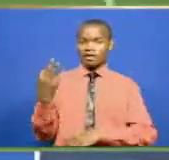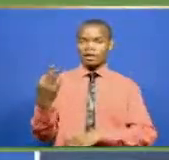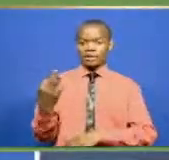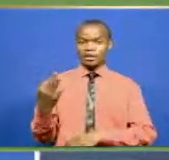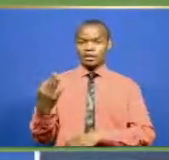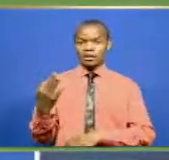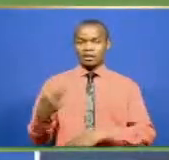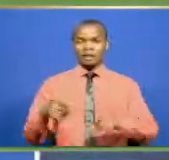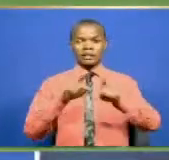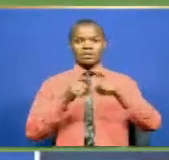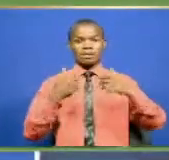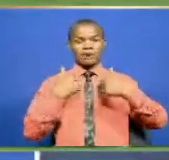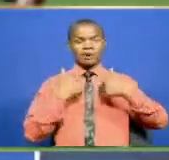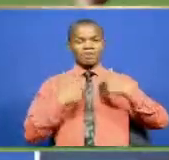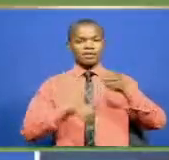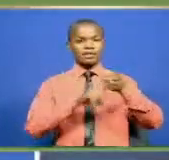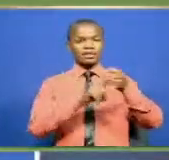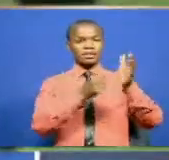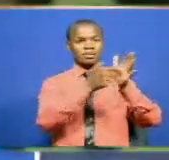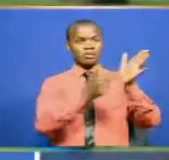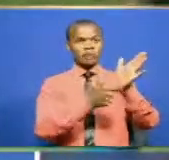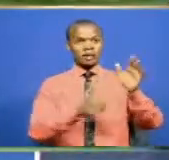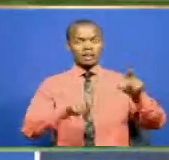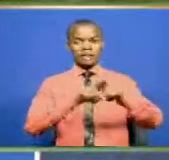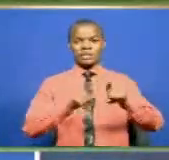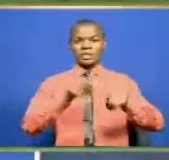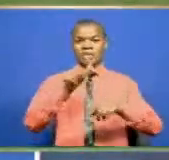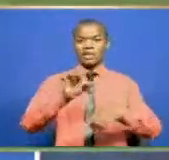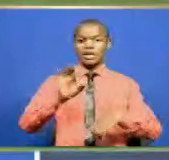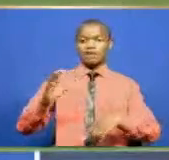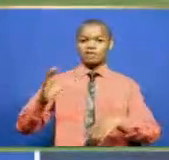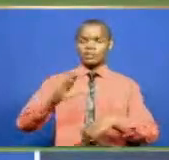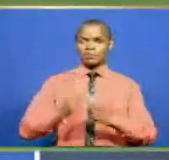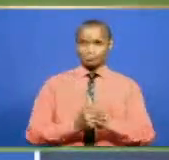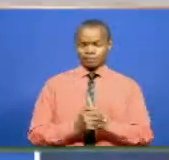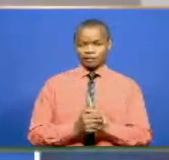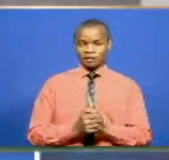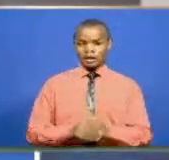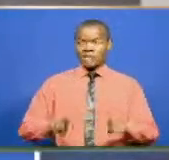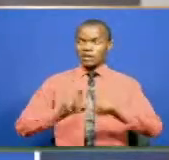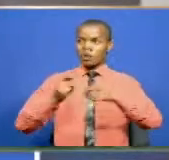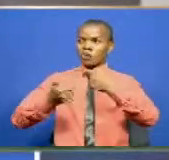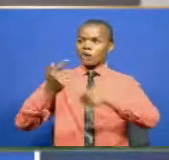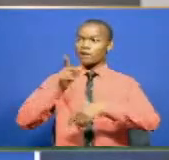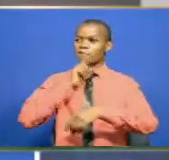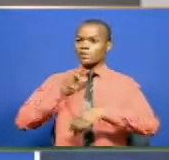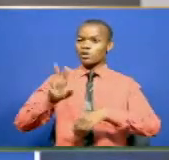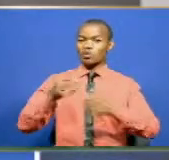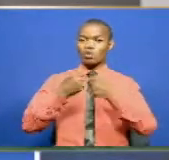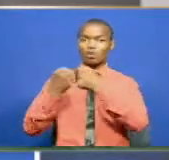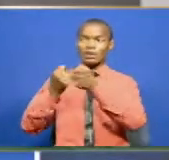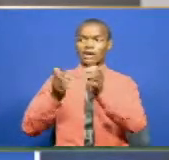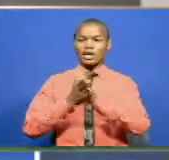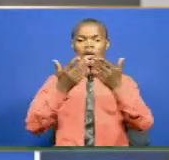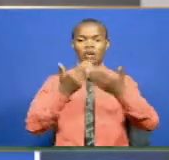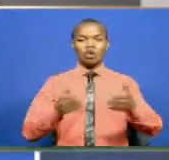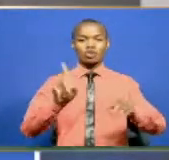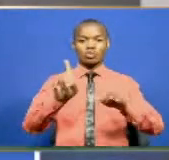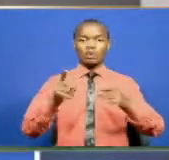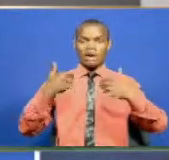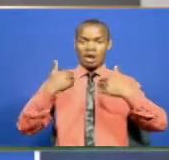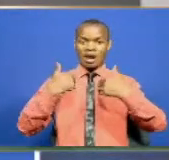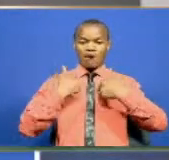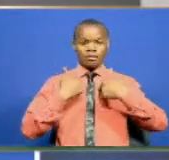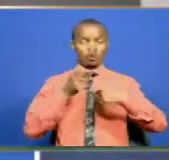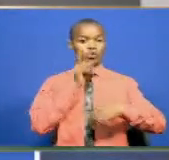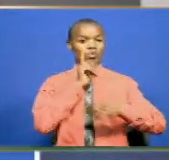with 6 points behind KCB and AFC Leopards. City Stars have now won two matches and lost one. Four more matches are on card